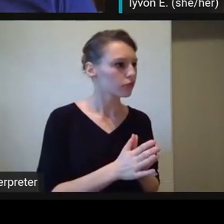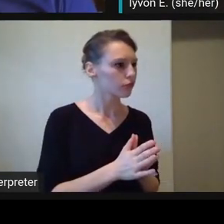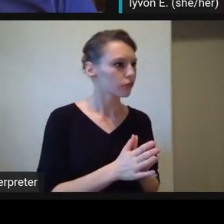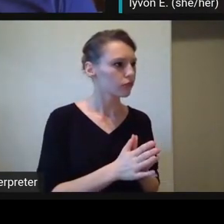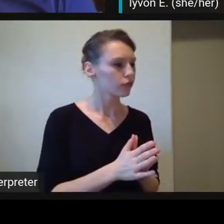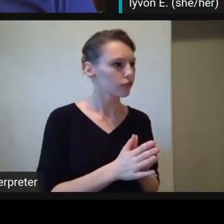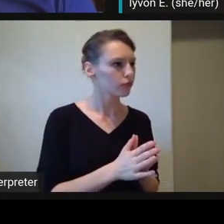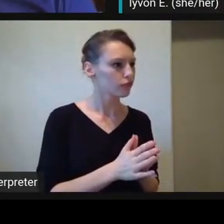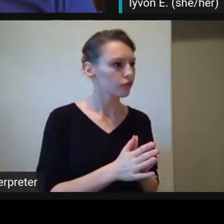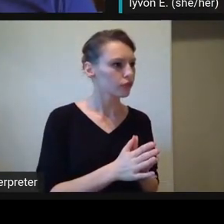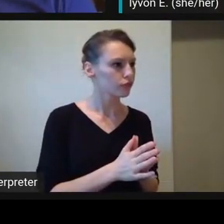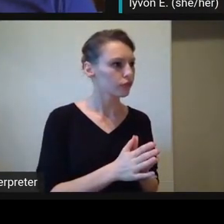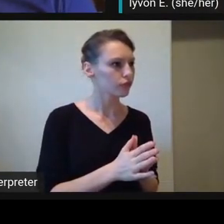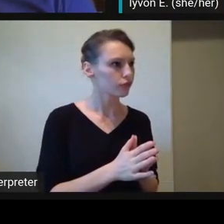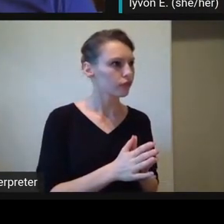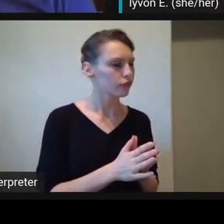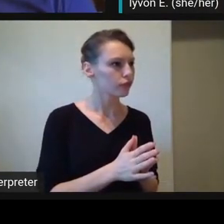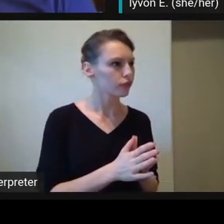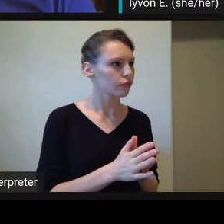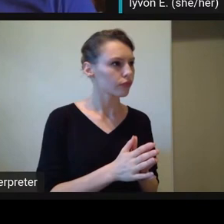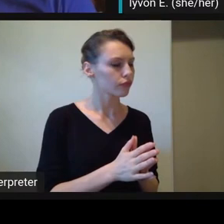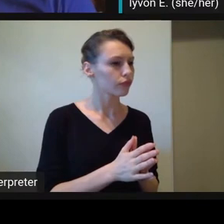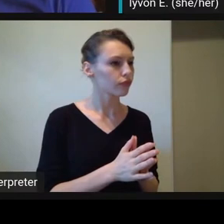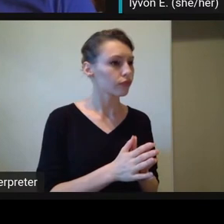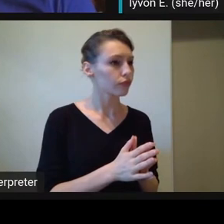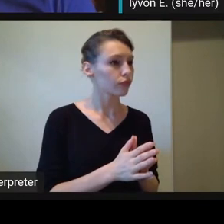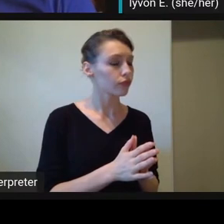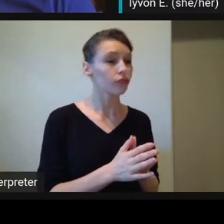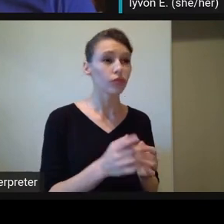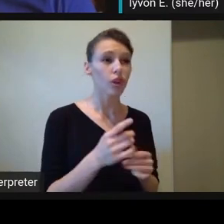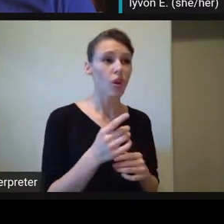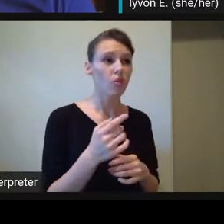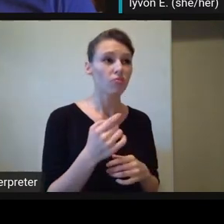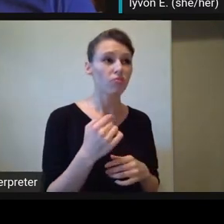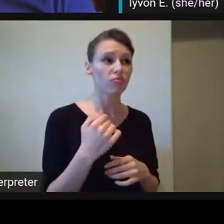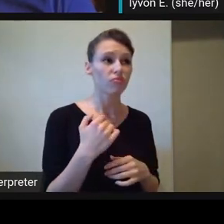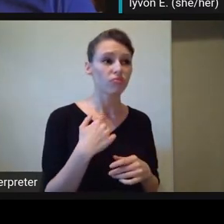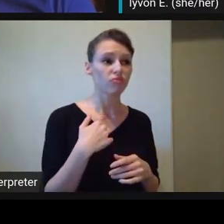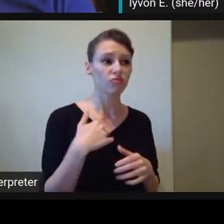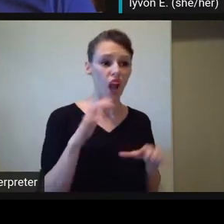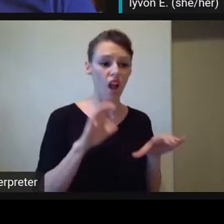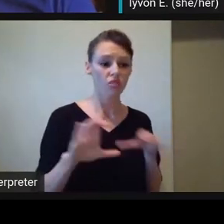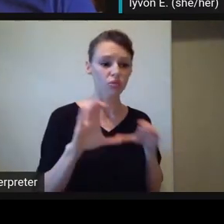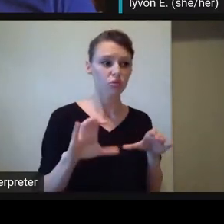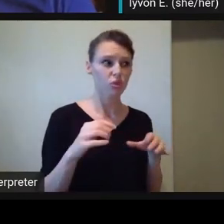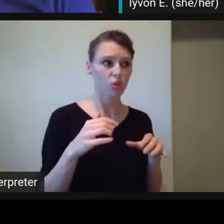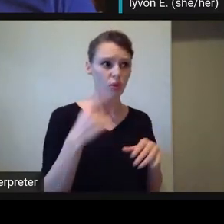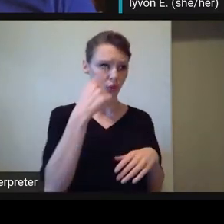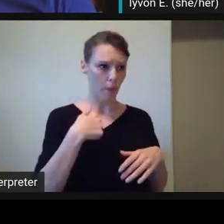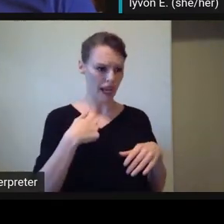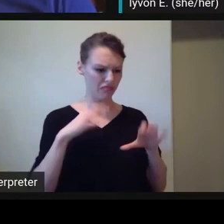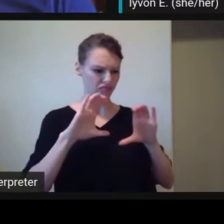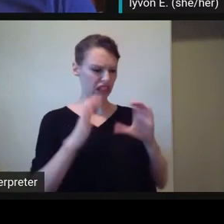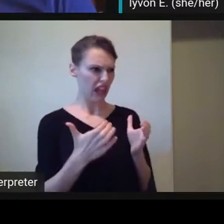what really, you know, there's, I had to do this actually for my class on text analysis, is sort of like, how do you begin